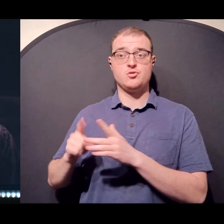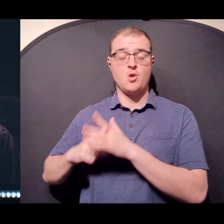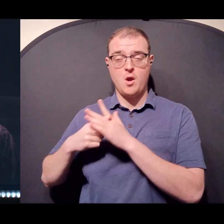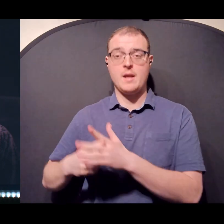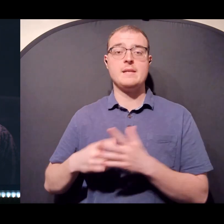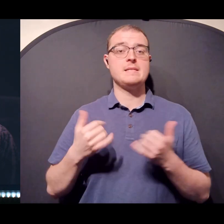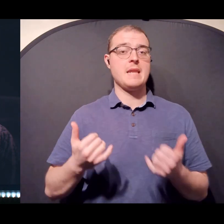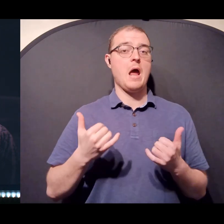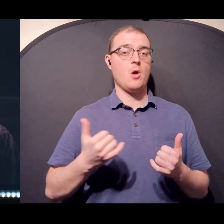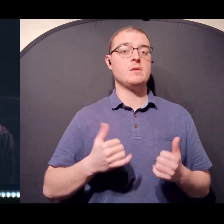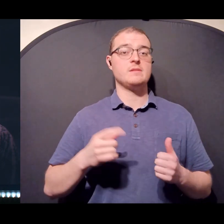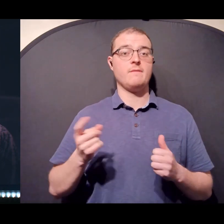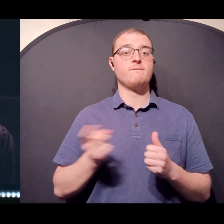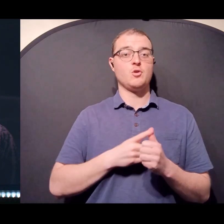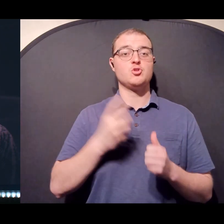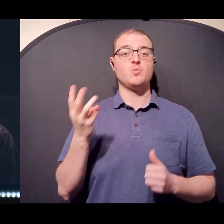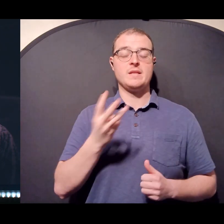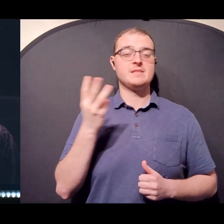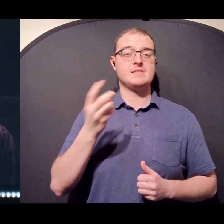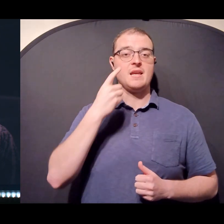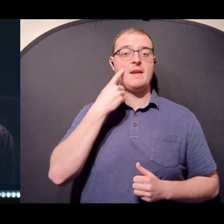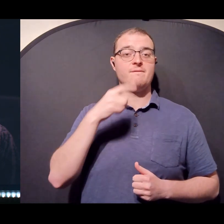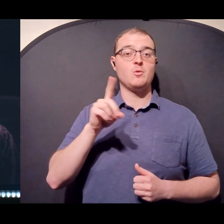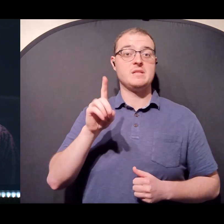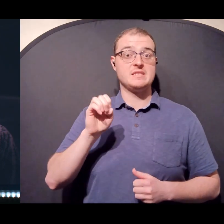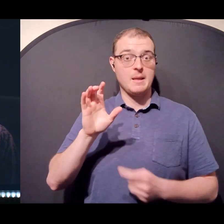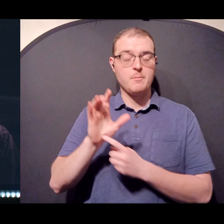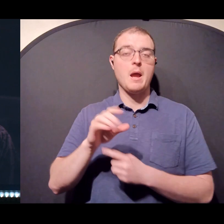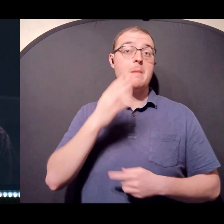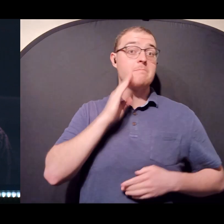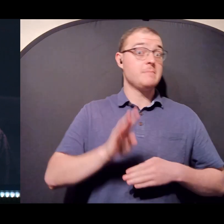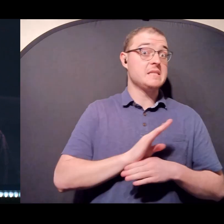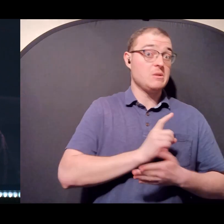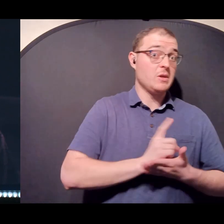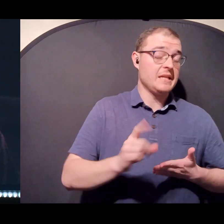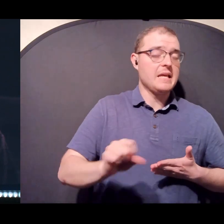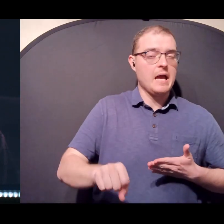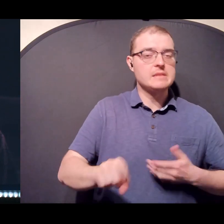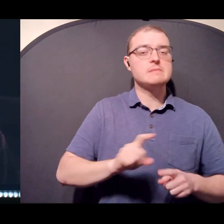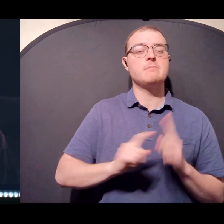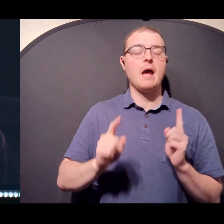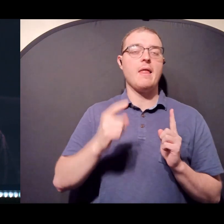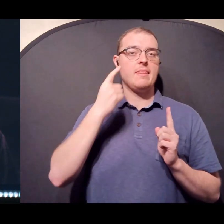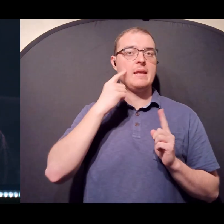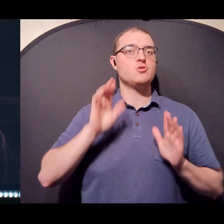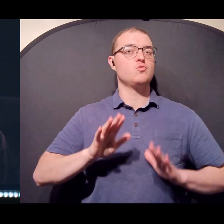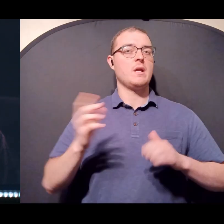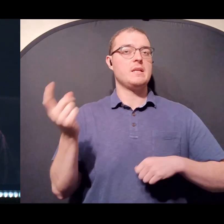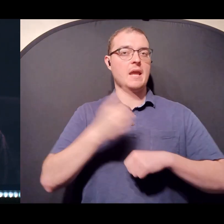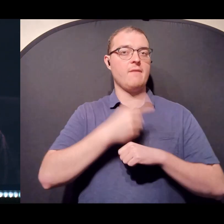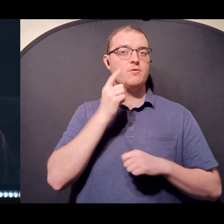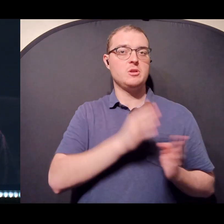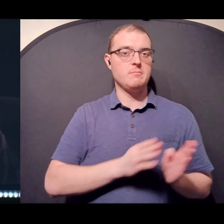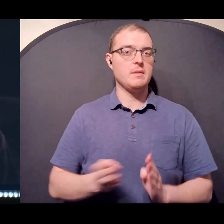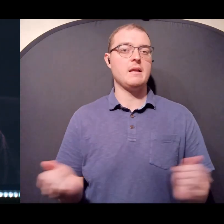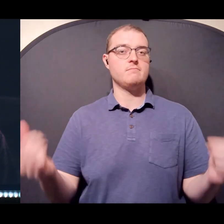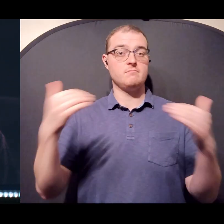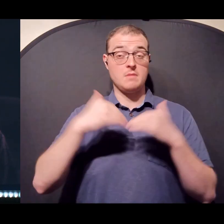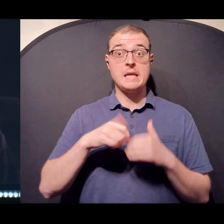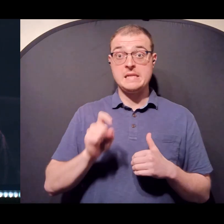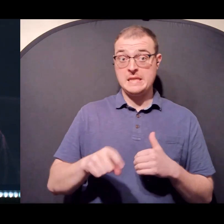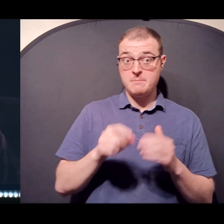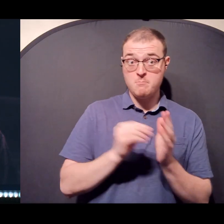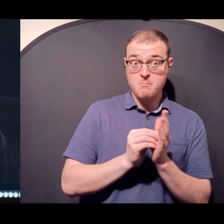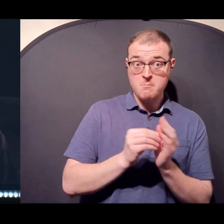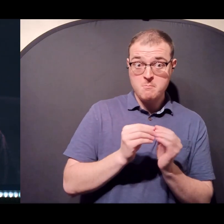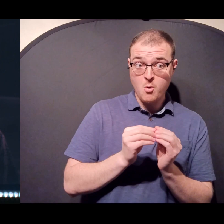this will be the first Wednesday in December. And although it's a busy season and a busy week, I think this would be a great day for you to mark on your calendar and